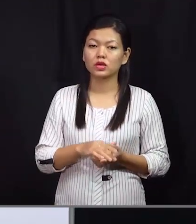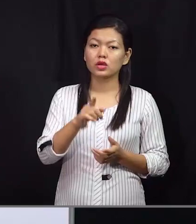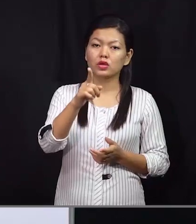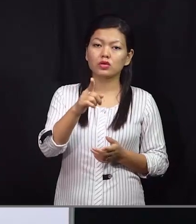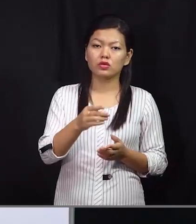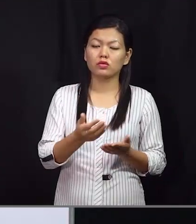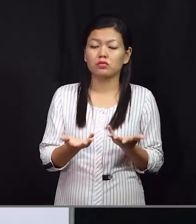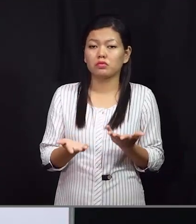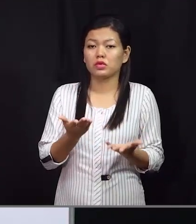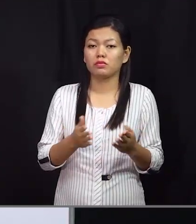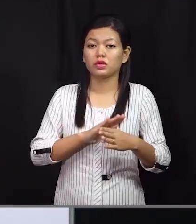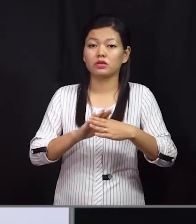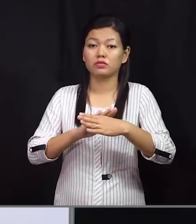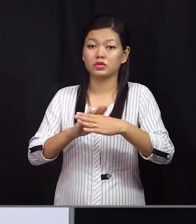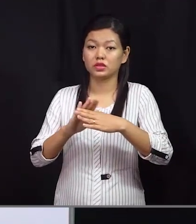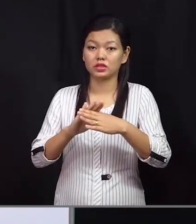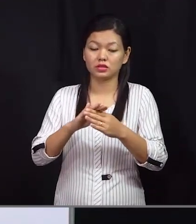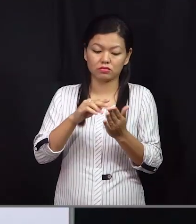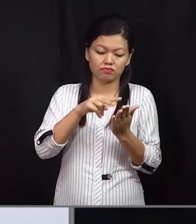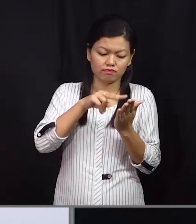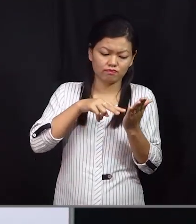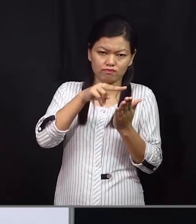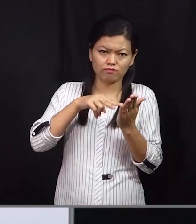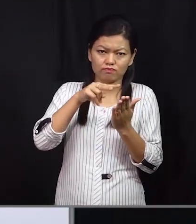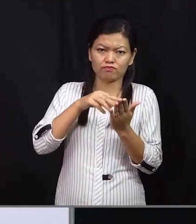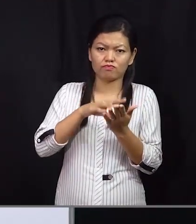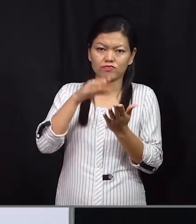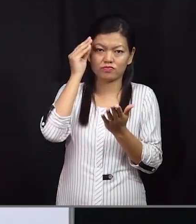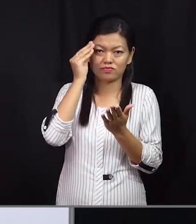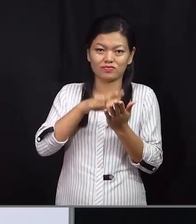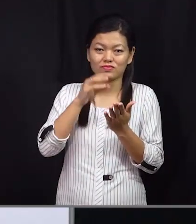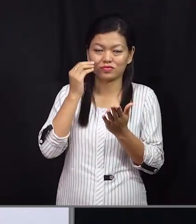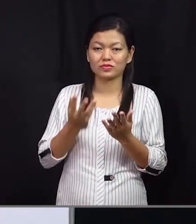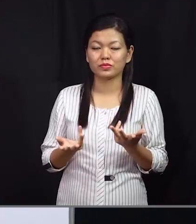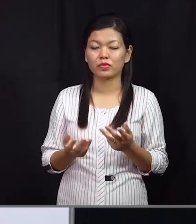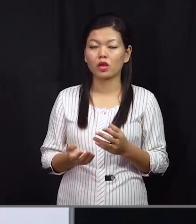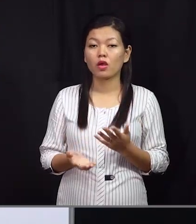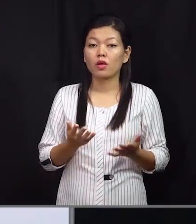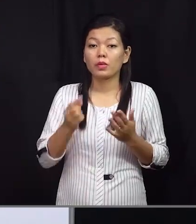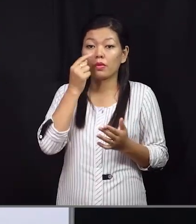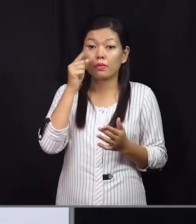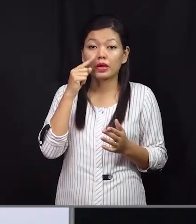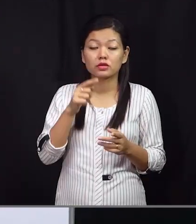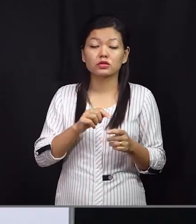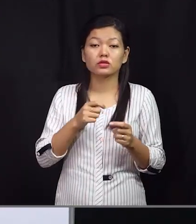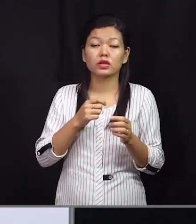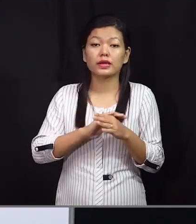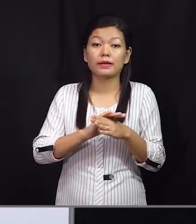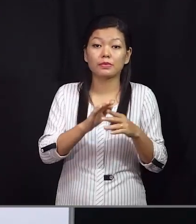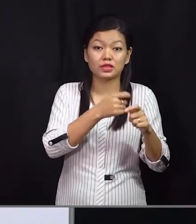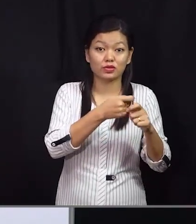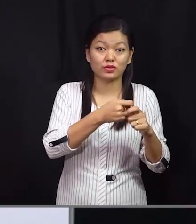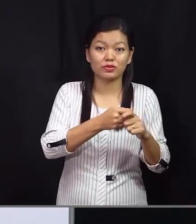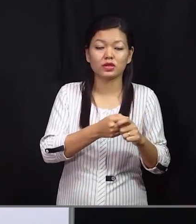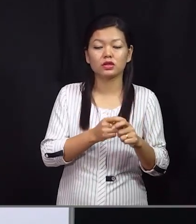your parents, okay, will be every one of us are busy in order to fulfill some of our needs. So that is called, in simple